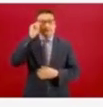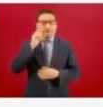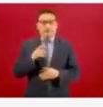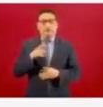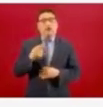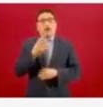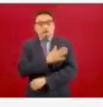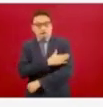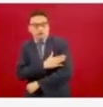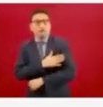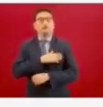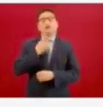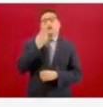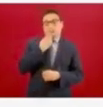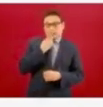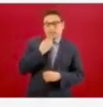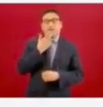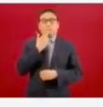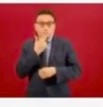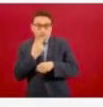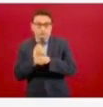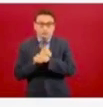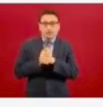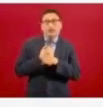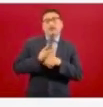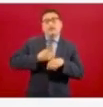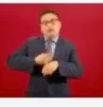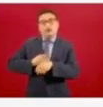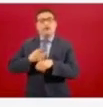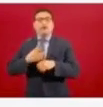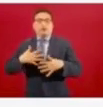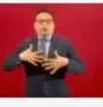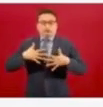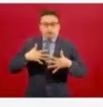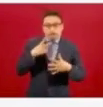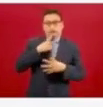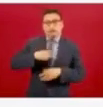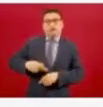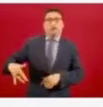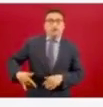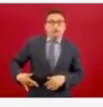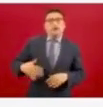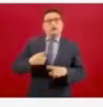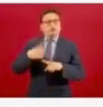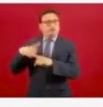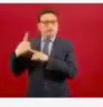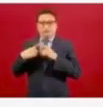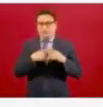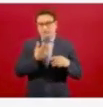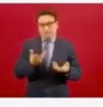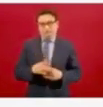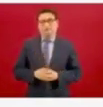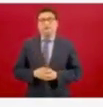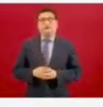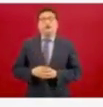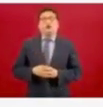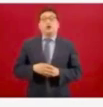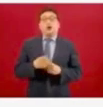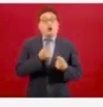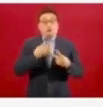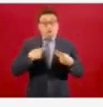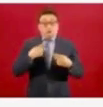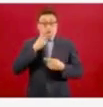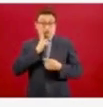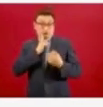COVID-19 had at least one or more of these conditions: hypertension, diabetes,